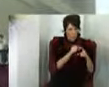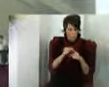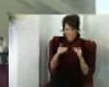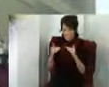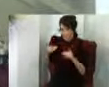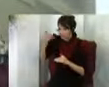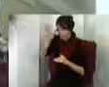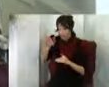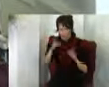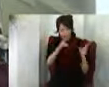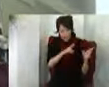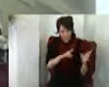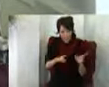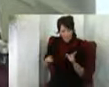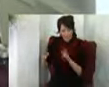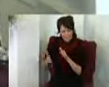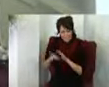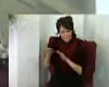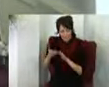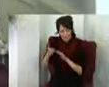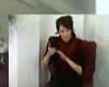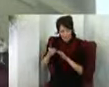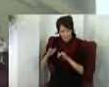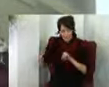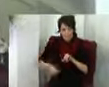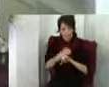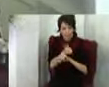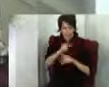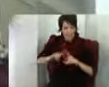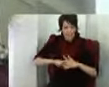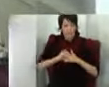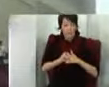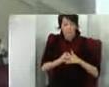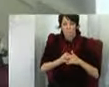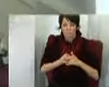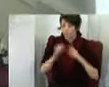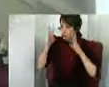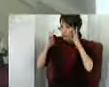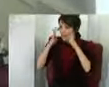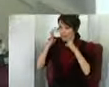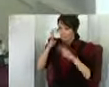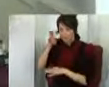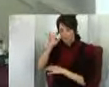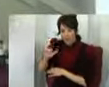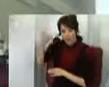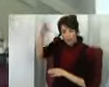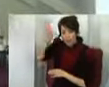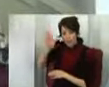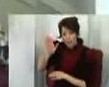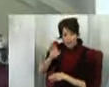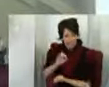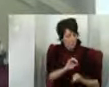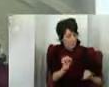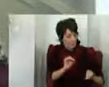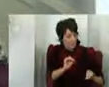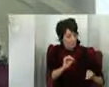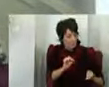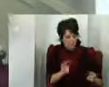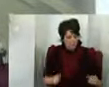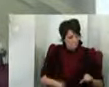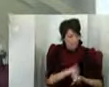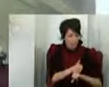in readiness from God from day one. Everything was created through God. Nothing, not one thing, came into